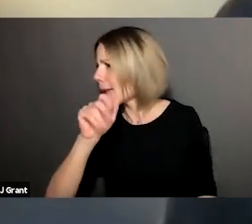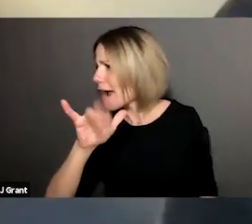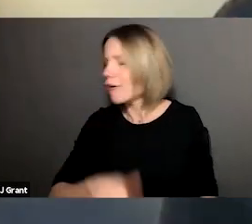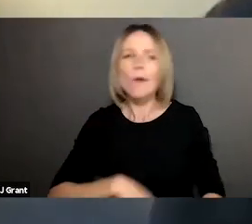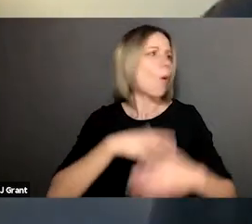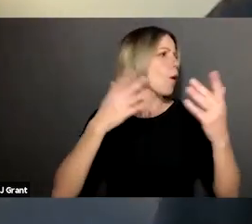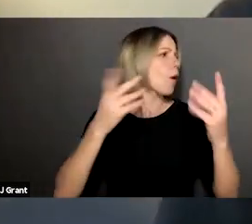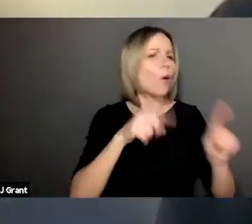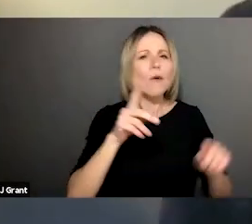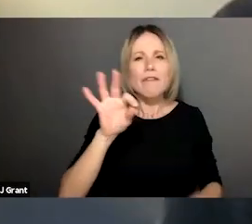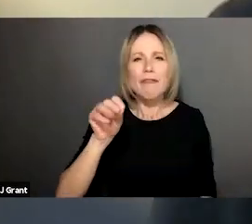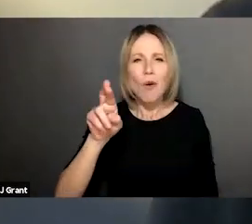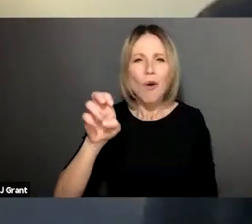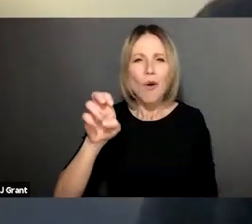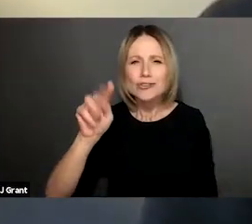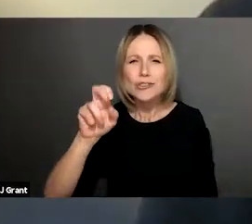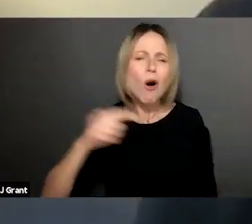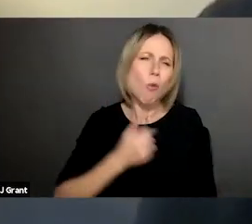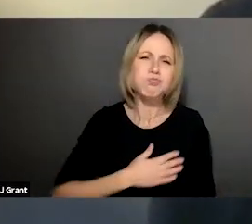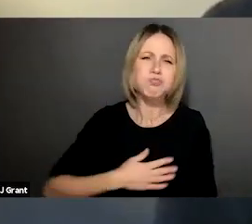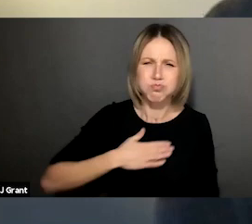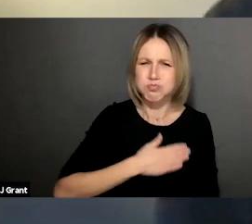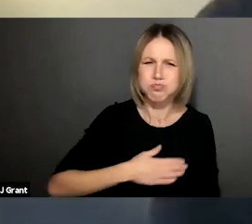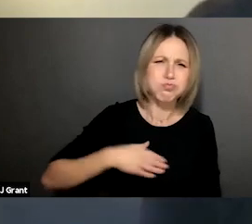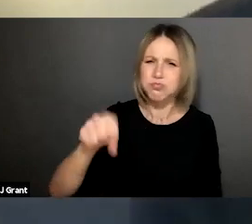all up. But when I'm in Maine, I want to cook.